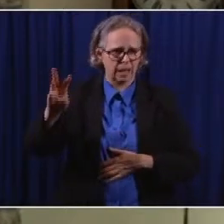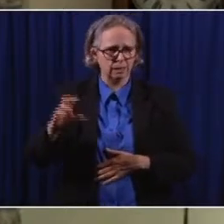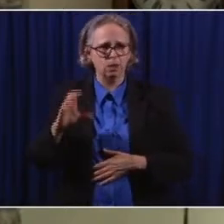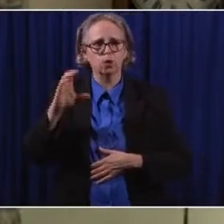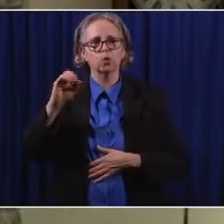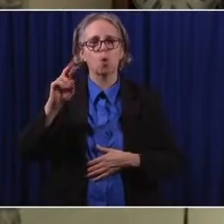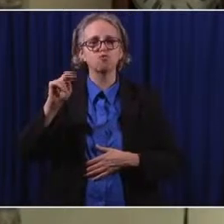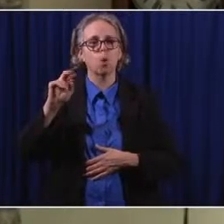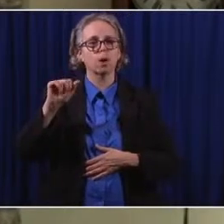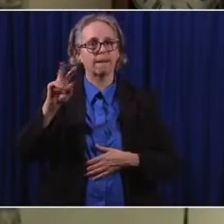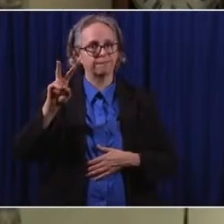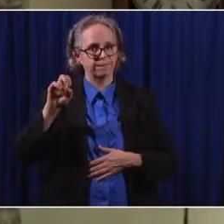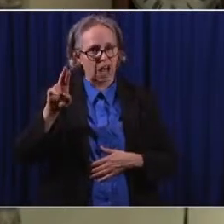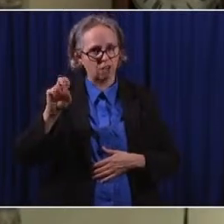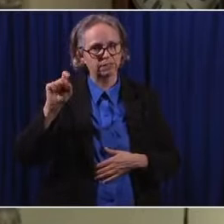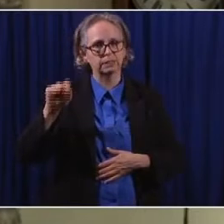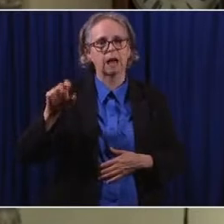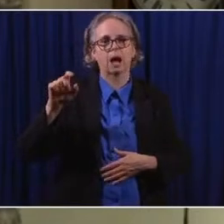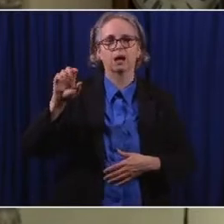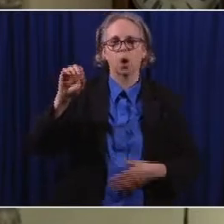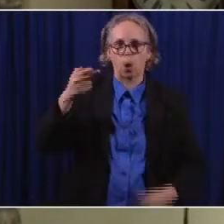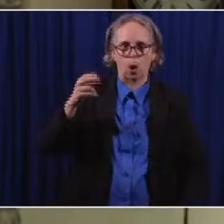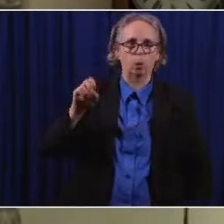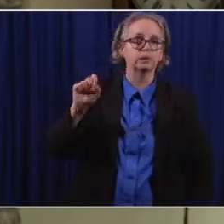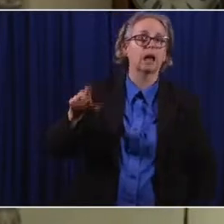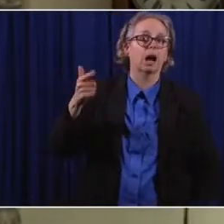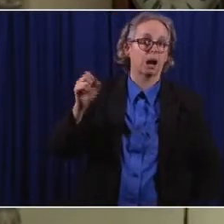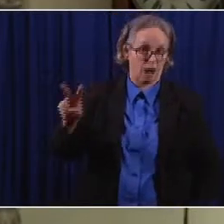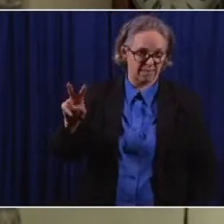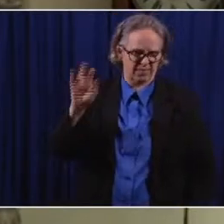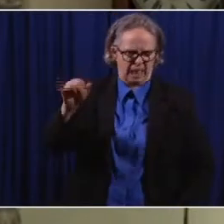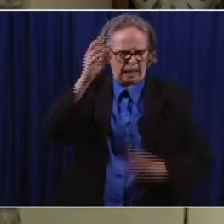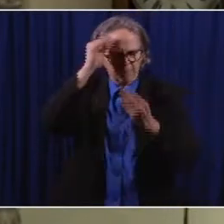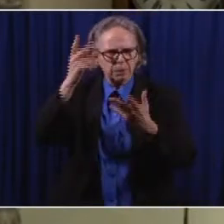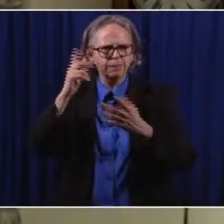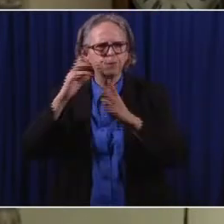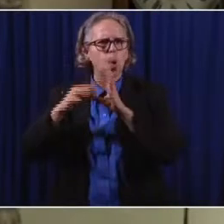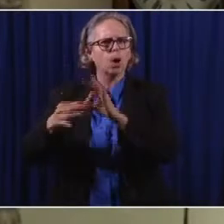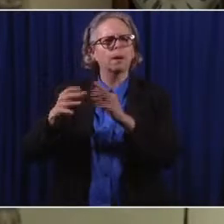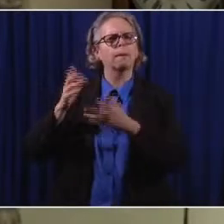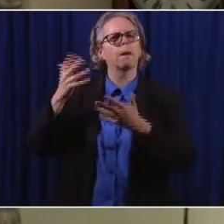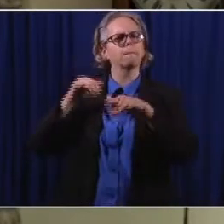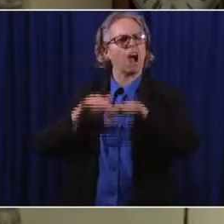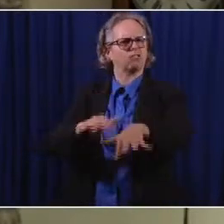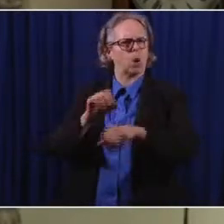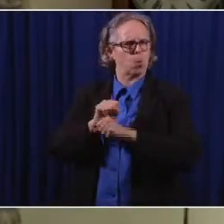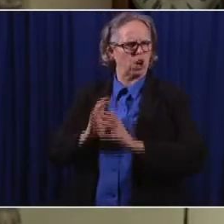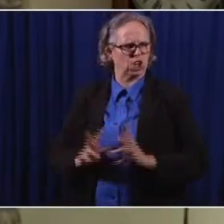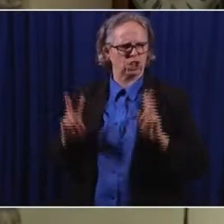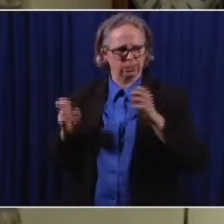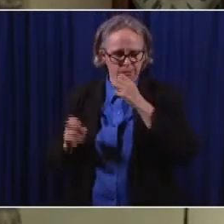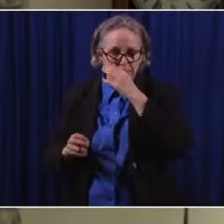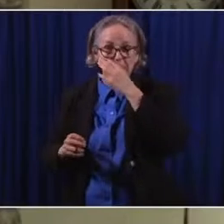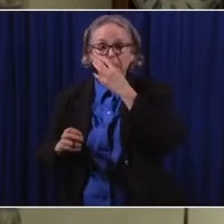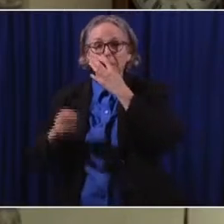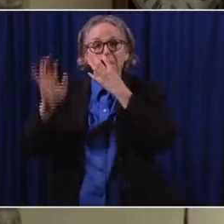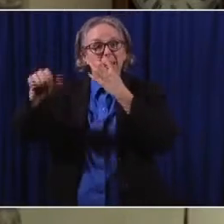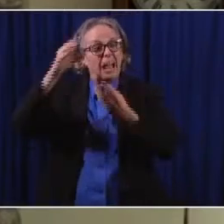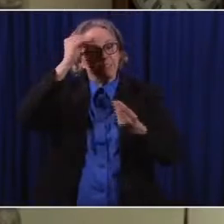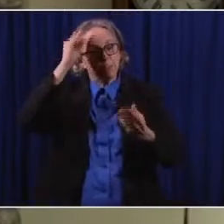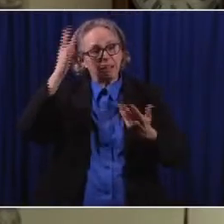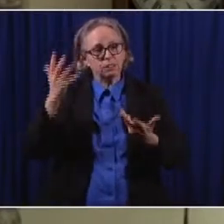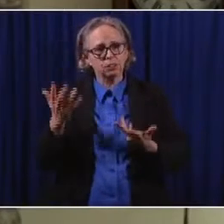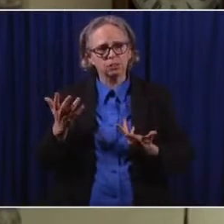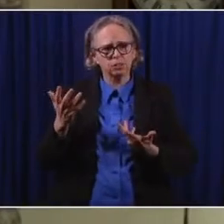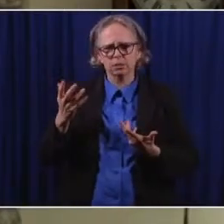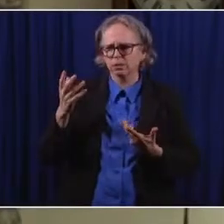coronavirus.ohio.gov as part of our continued efforts from the Minority Health Strike Force. In addition, to